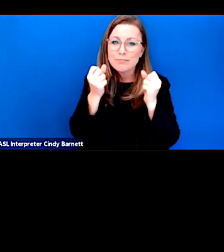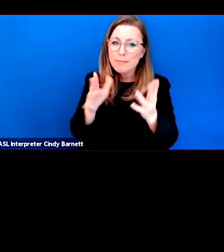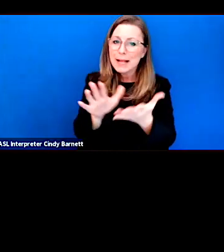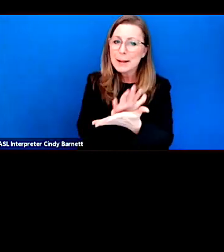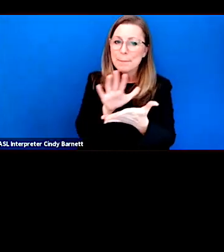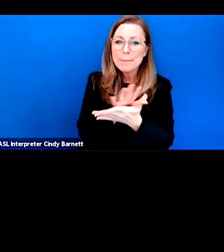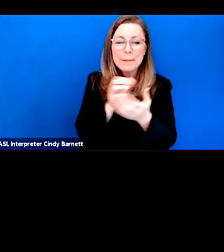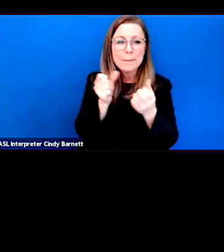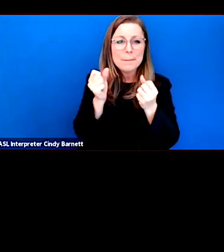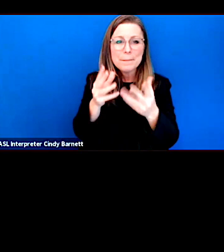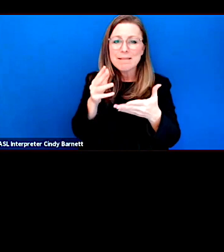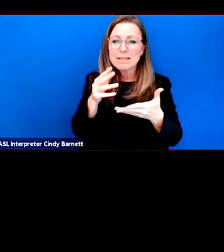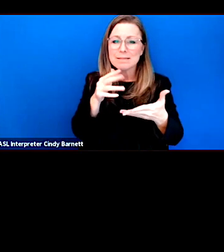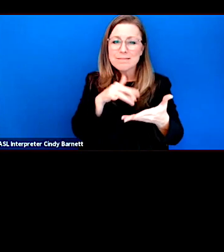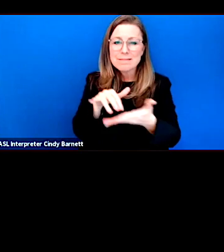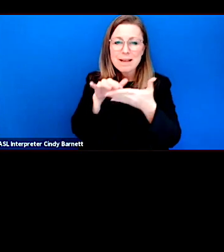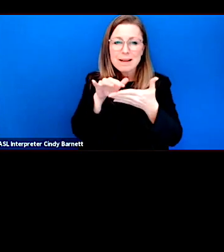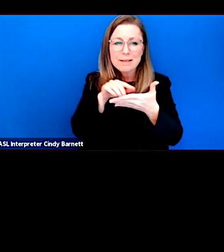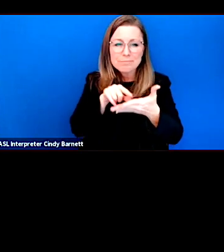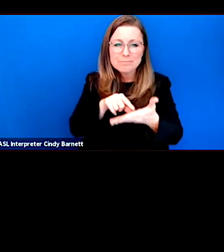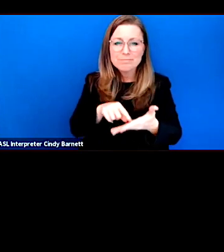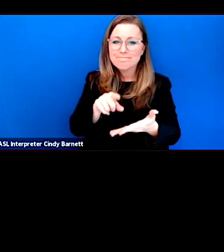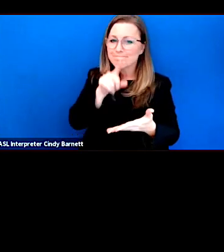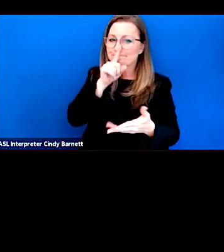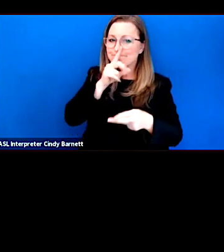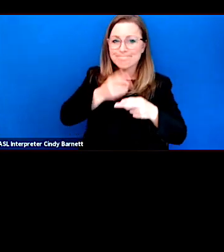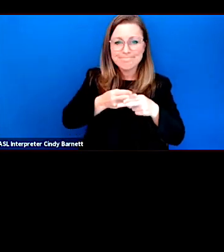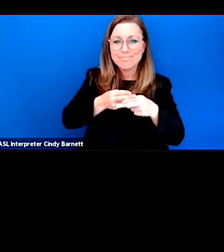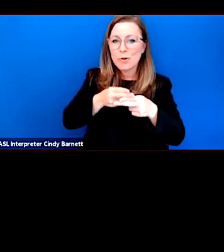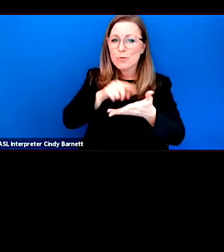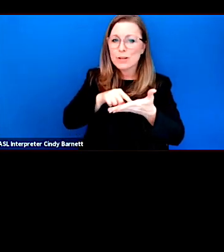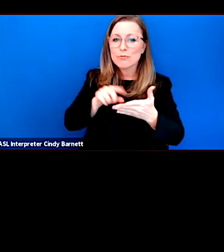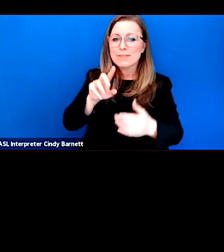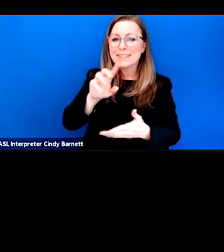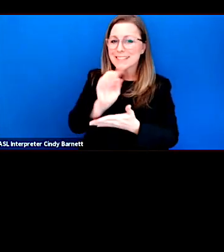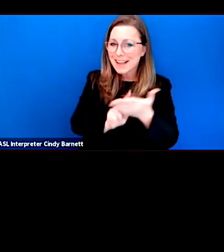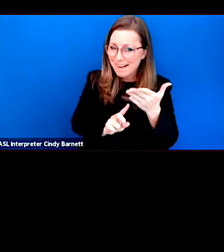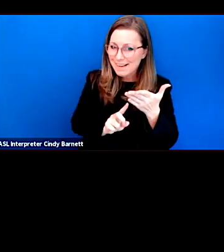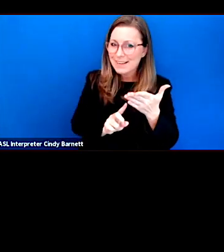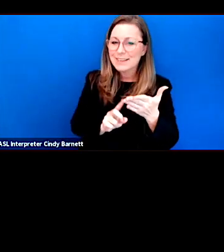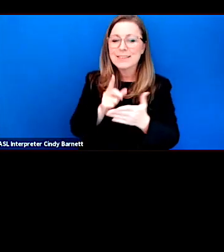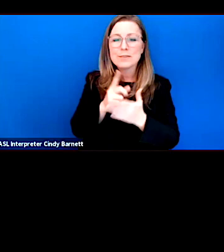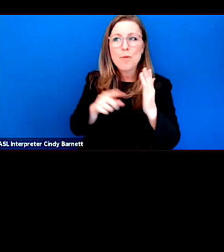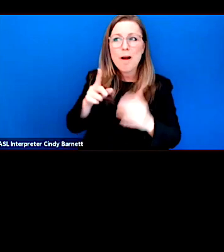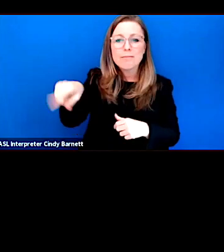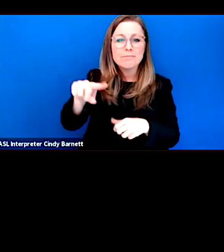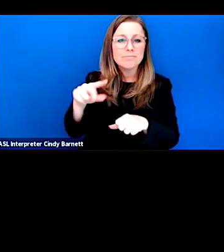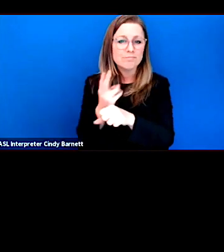the research design that the researchers used to